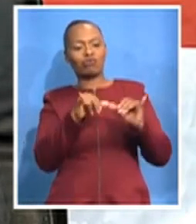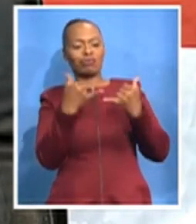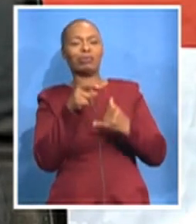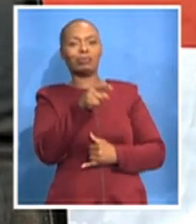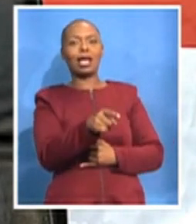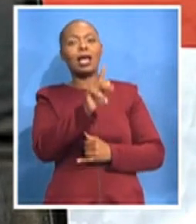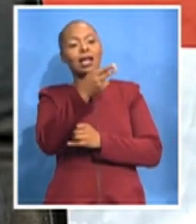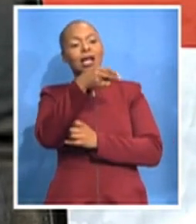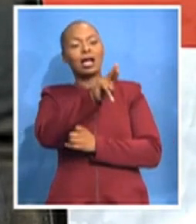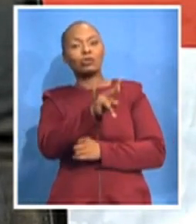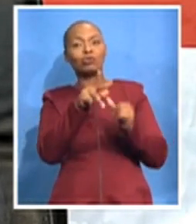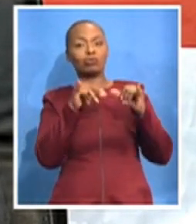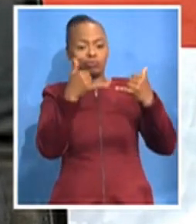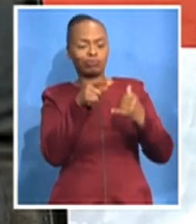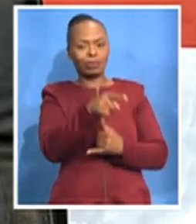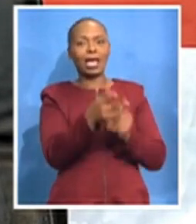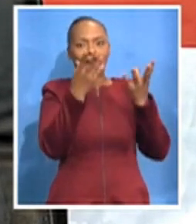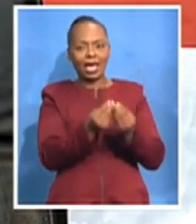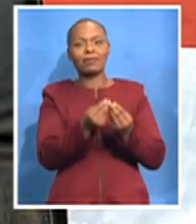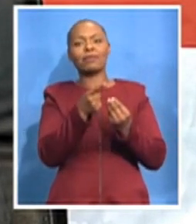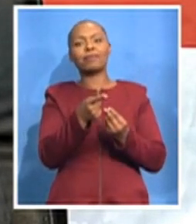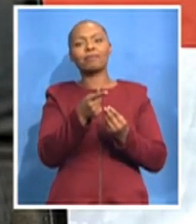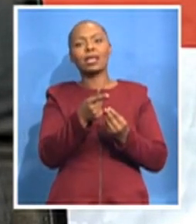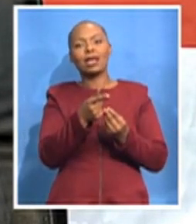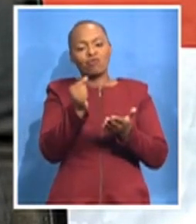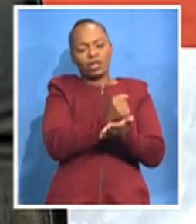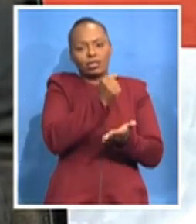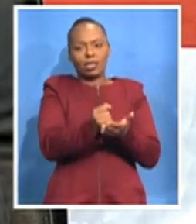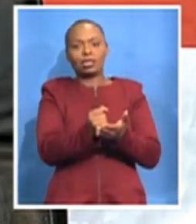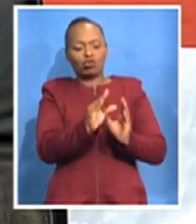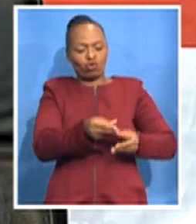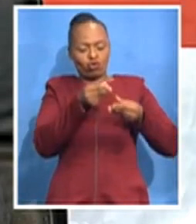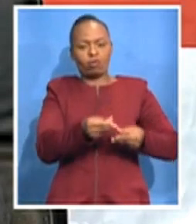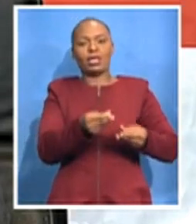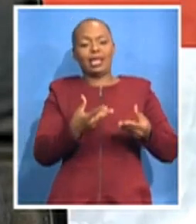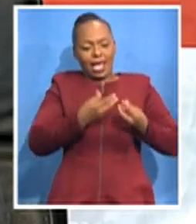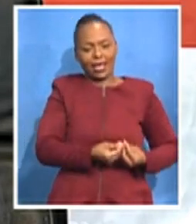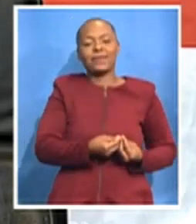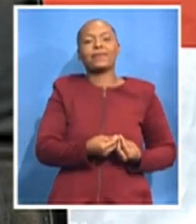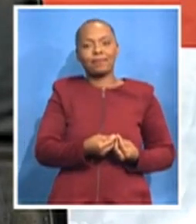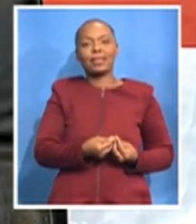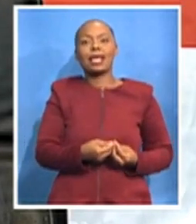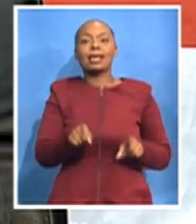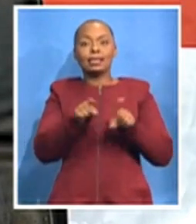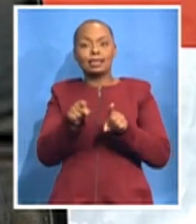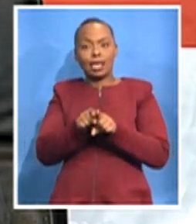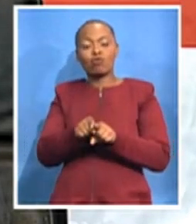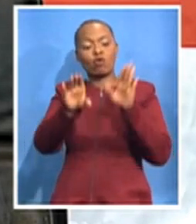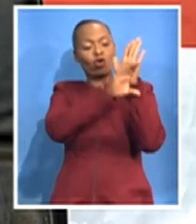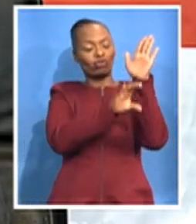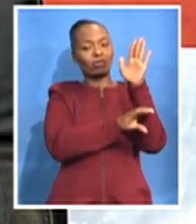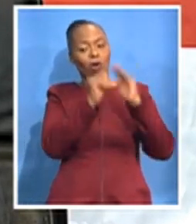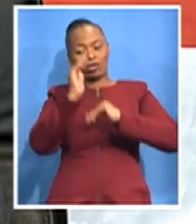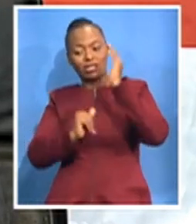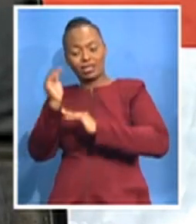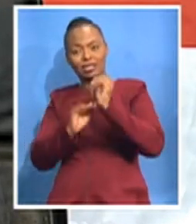desired registration documents. And again, that the construction company, which is Katu Civils, they've done